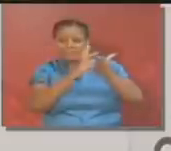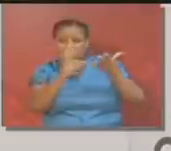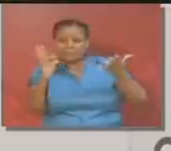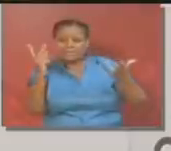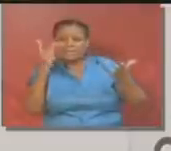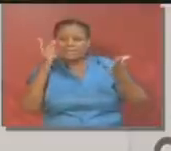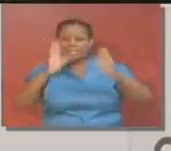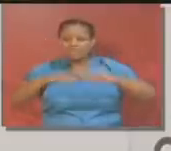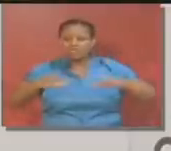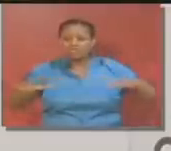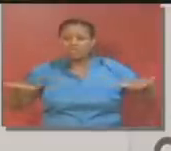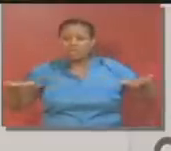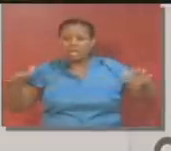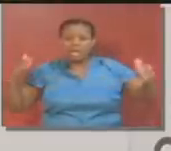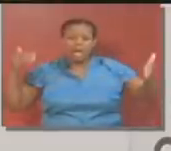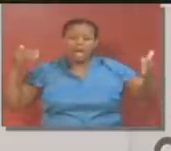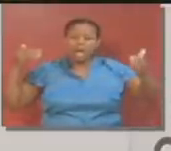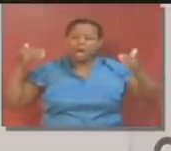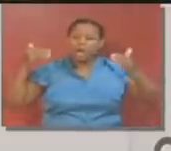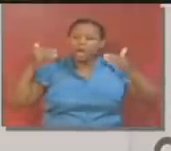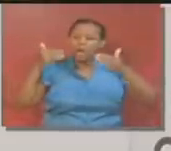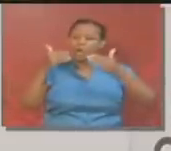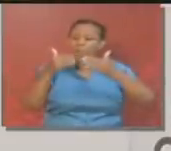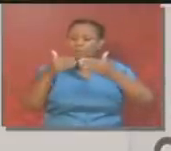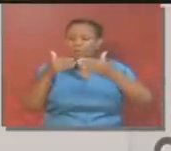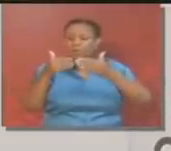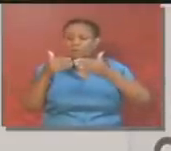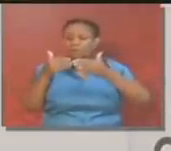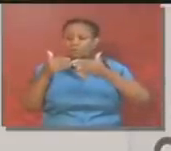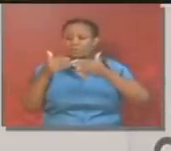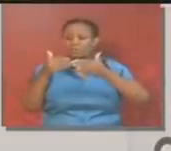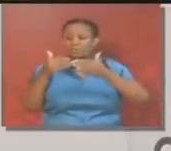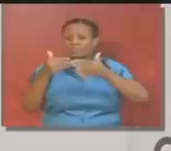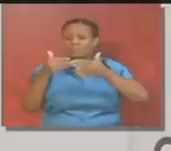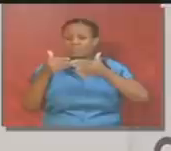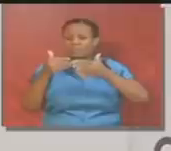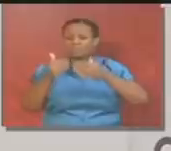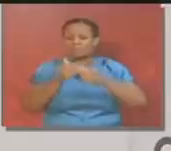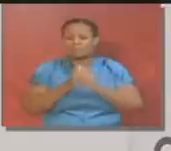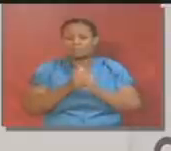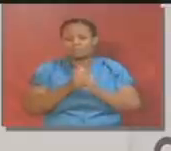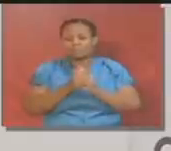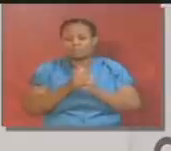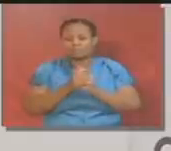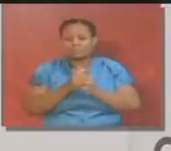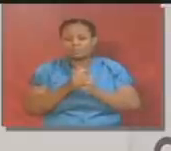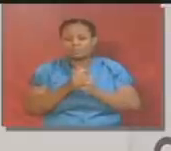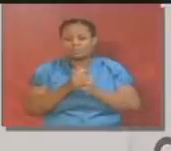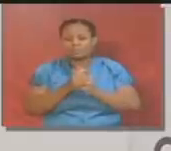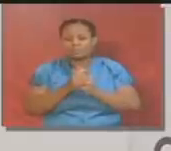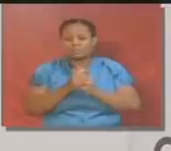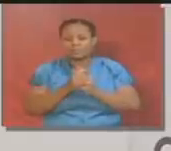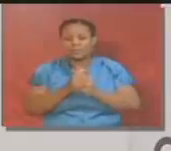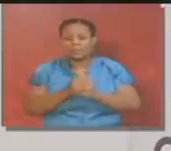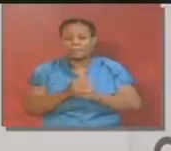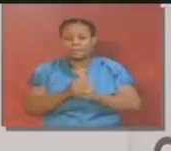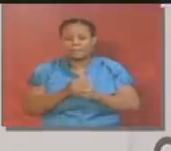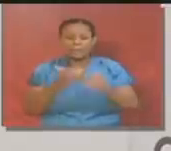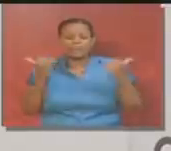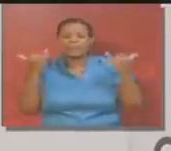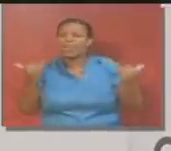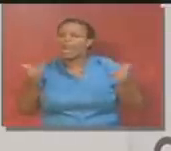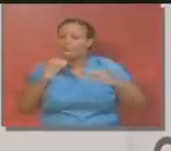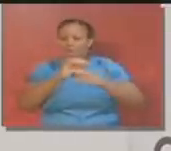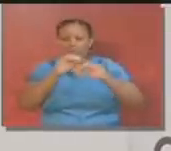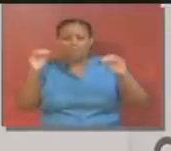on this year, you might find that they are now having increasing numbers, but we have the most in the Caribbean right now, and we have had 0 deaths from it. But